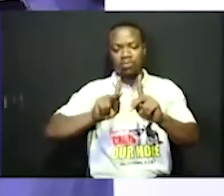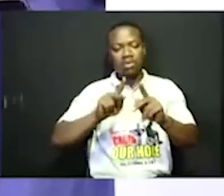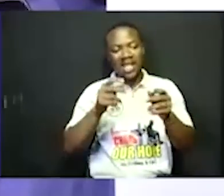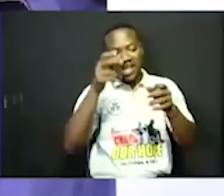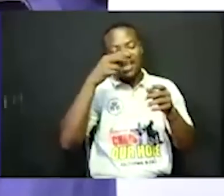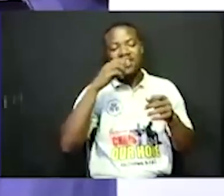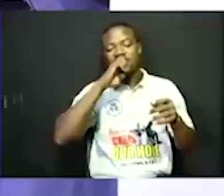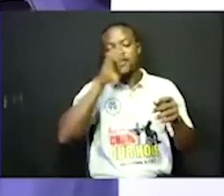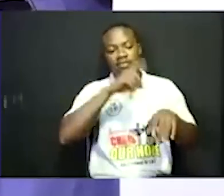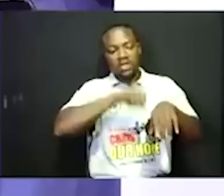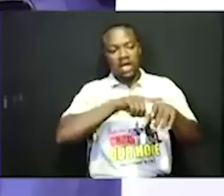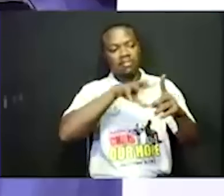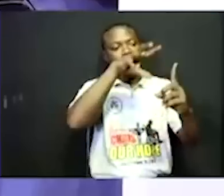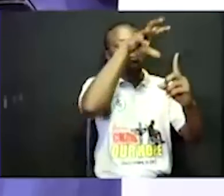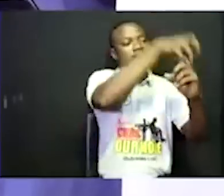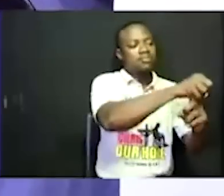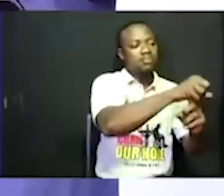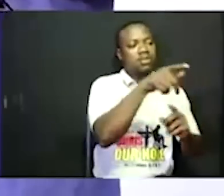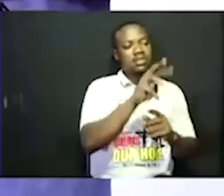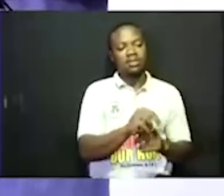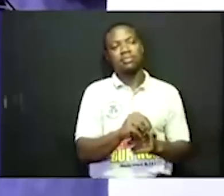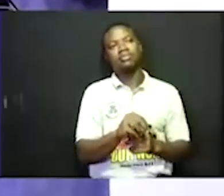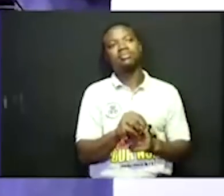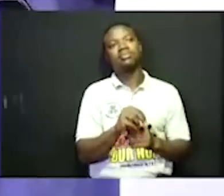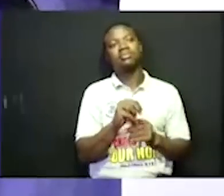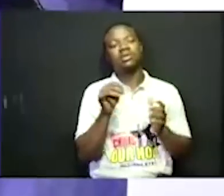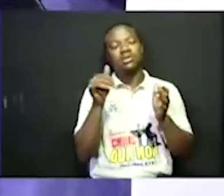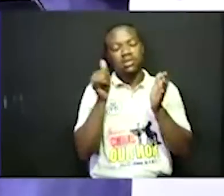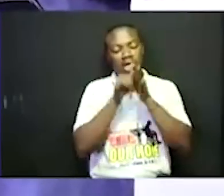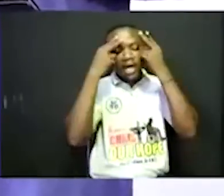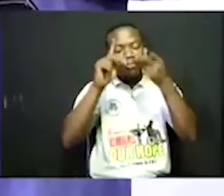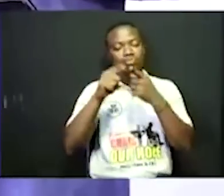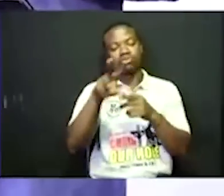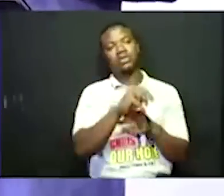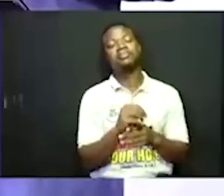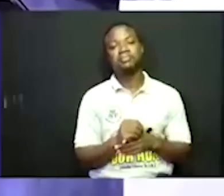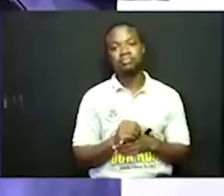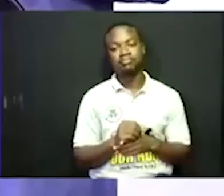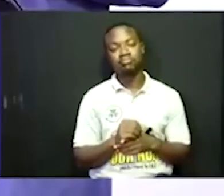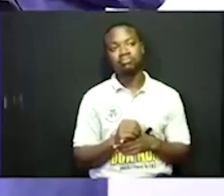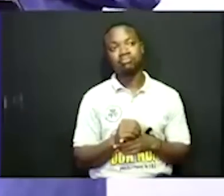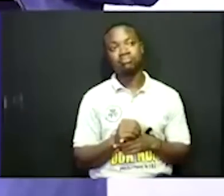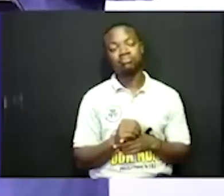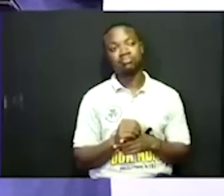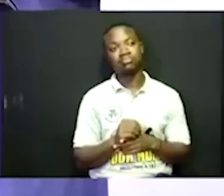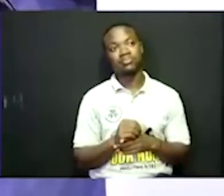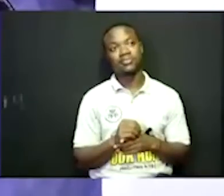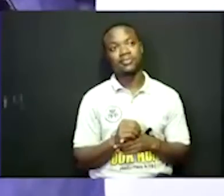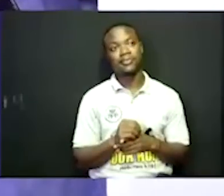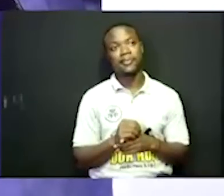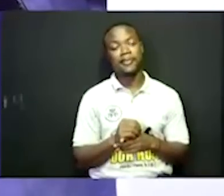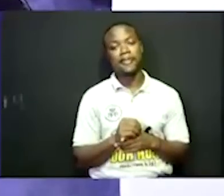fall unexpectedly upon them. And so nipa nim nebre, se mpata wo yi won aso